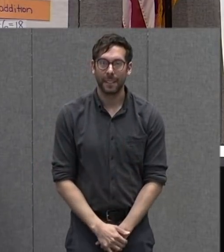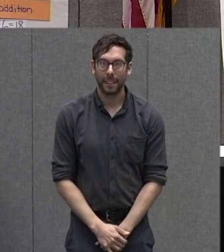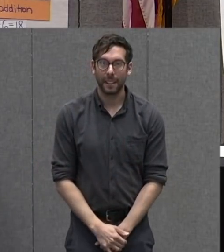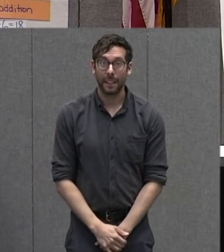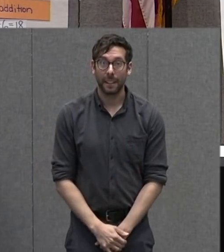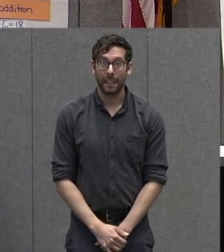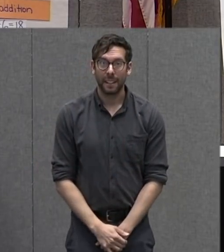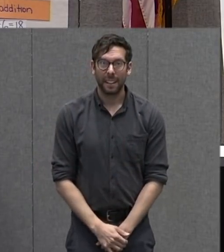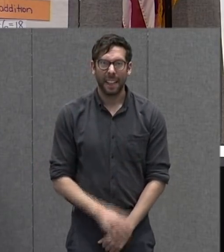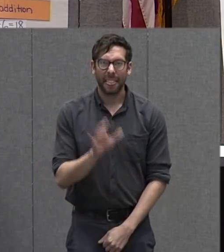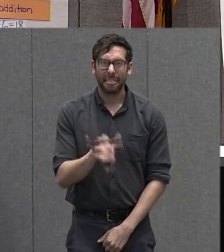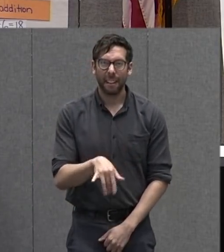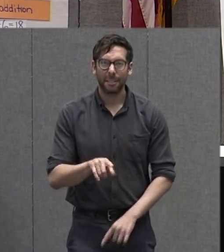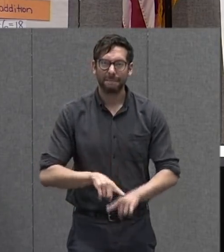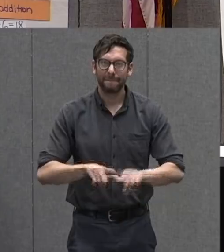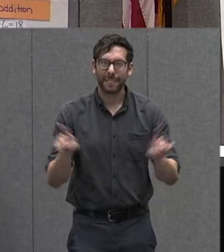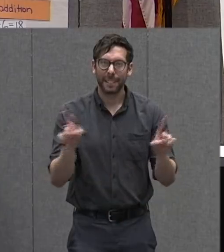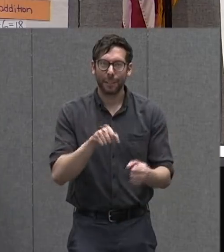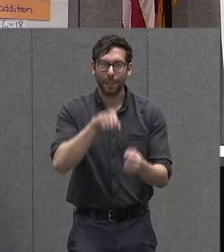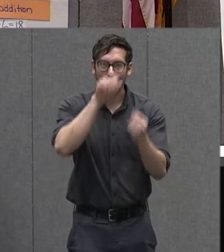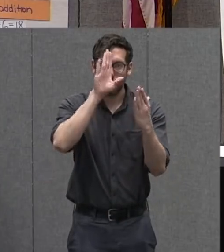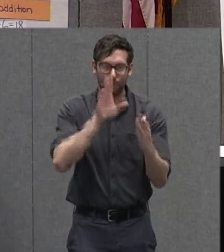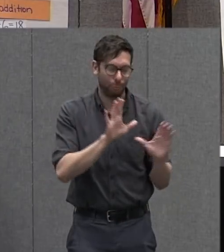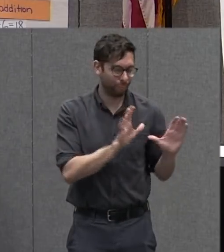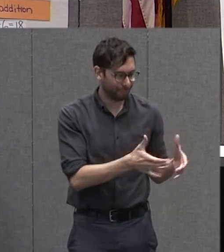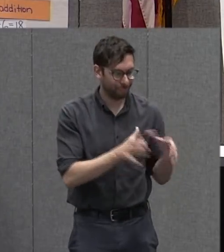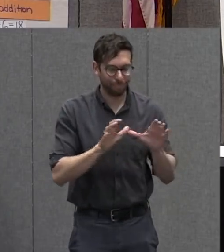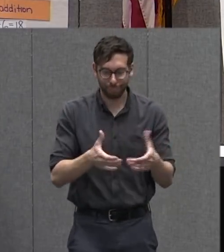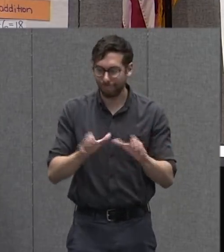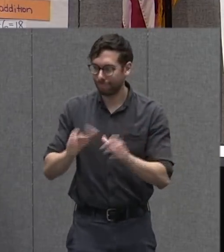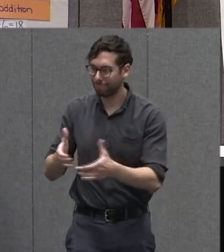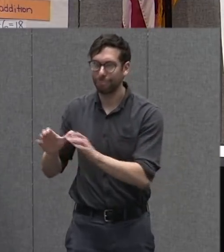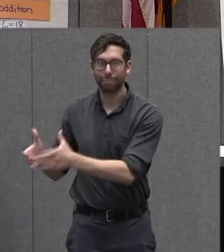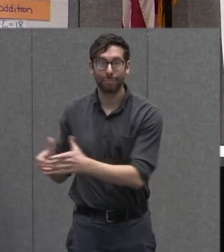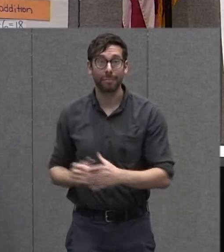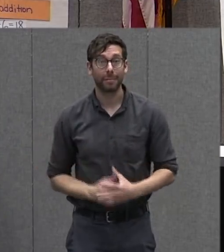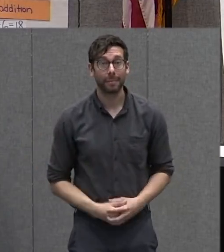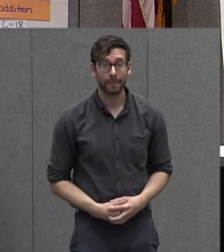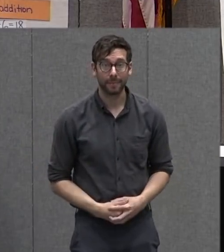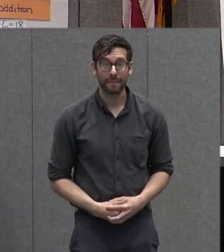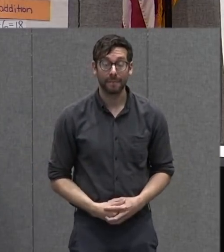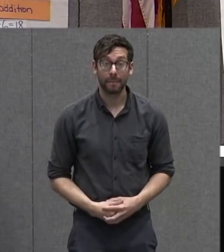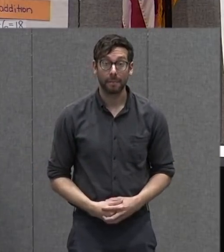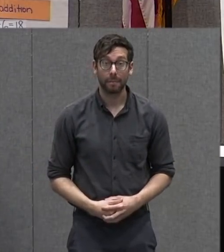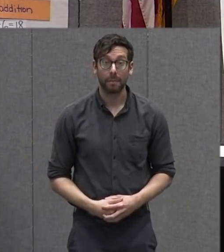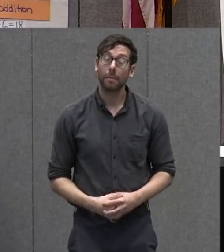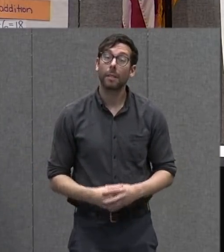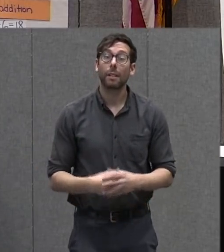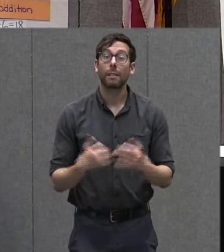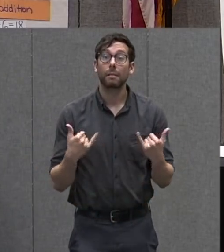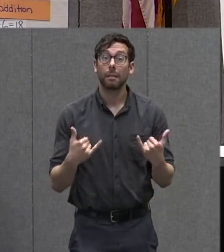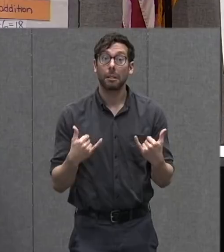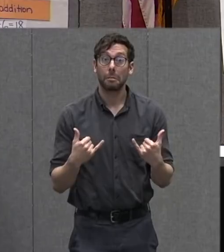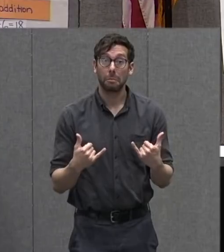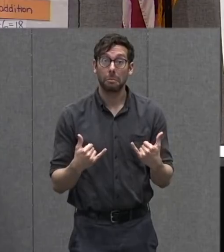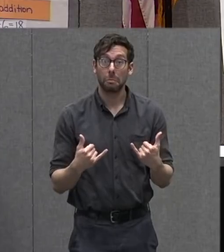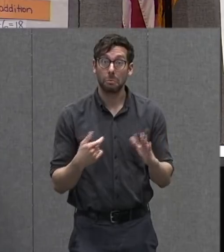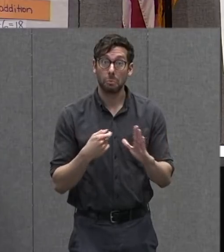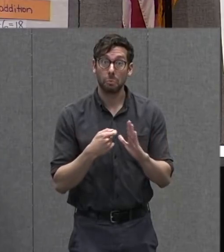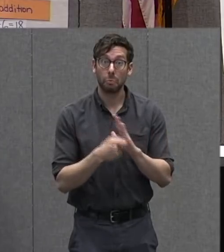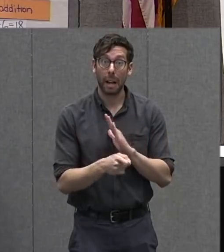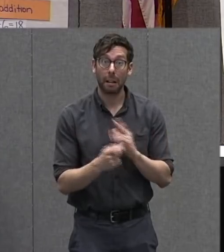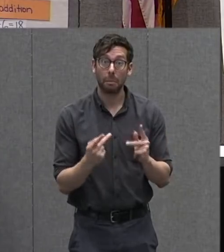of a different way to group. Now, can we show this with a multiplication sentence? A little bit,